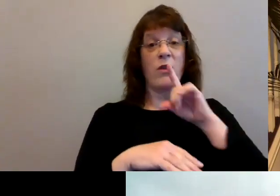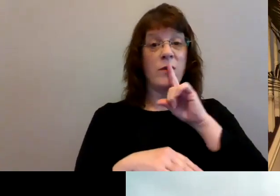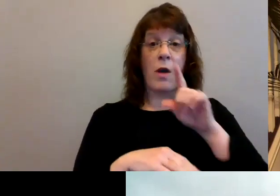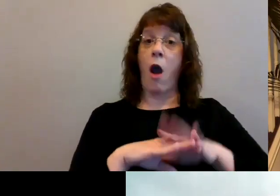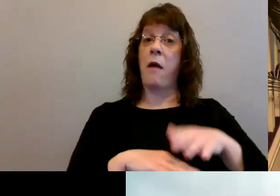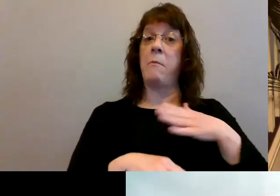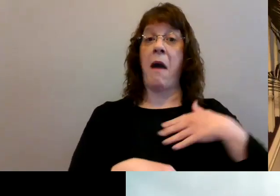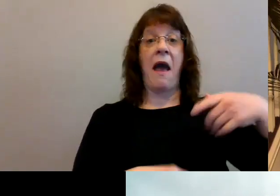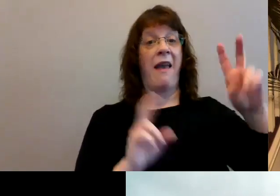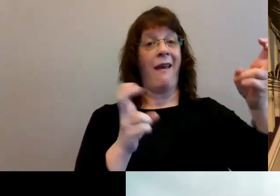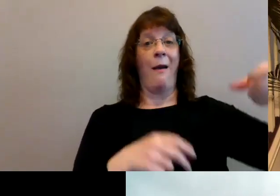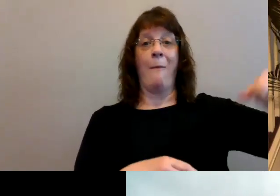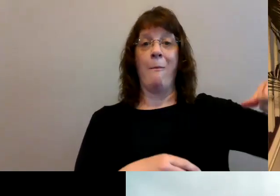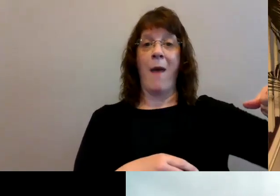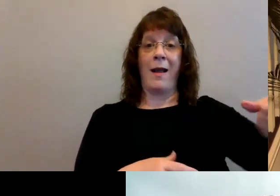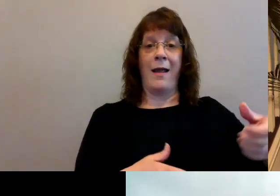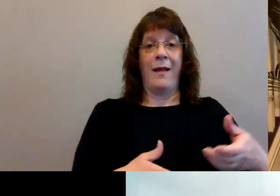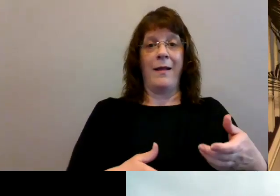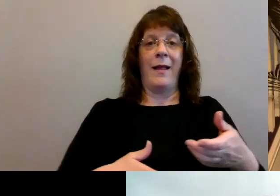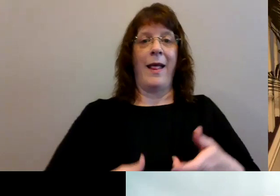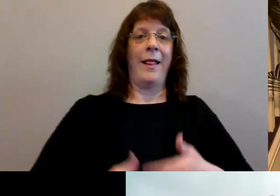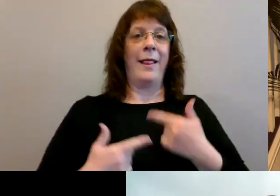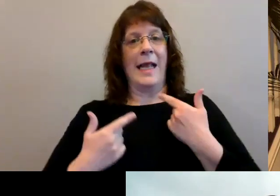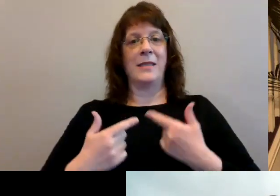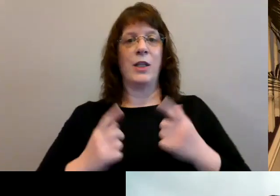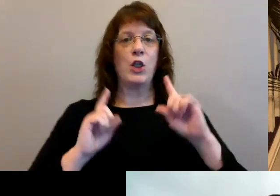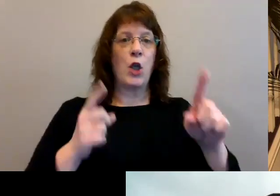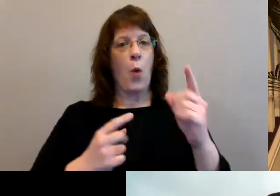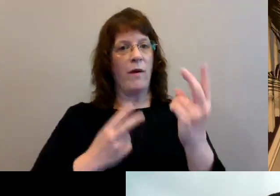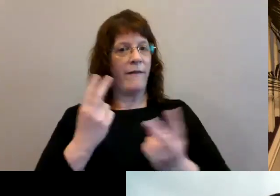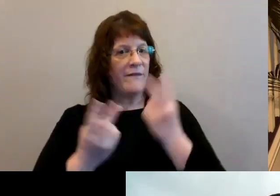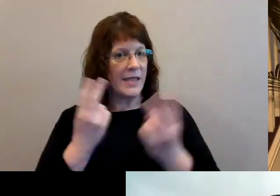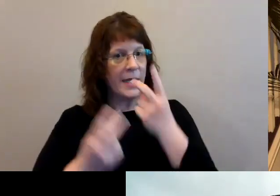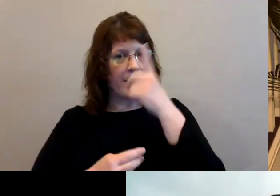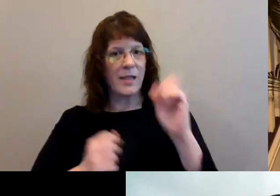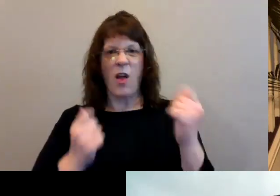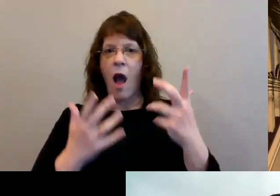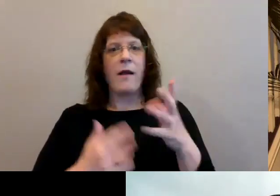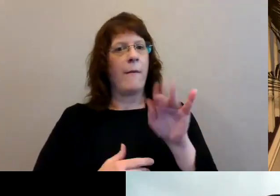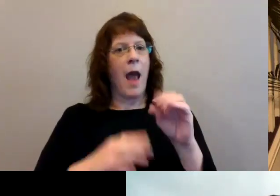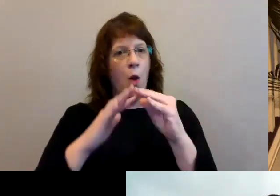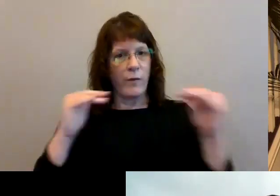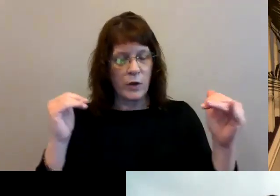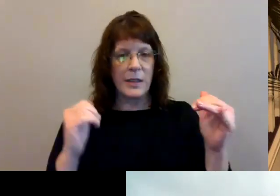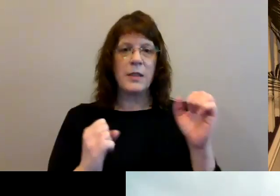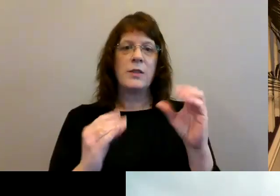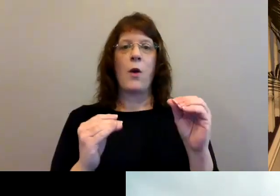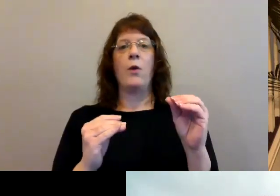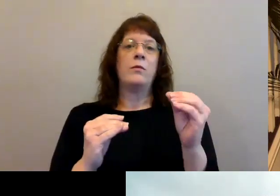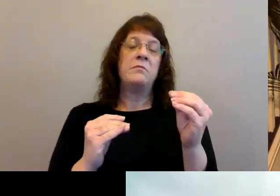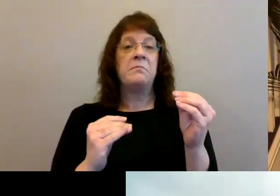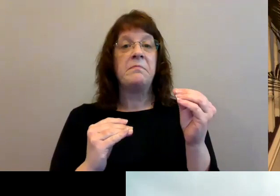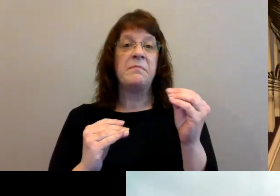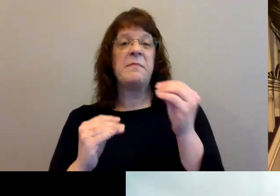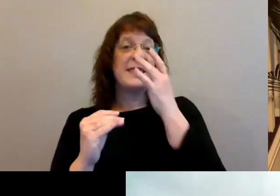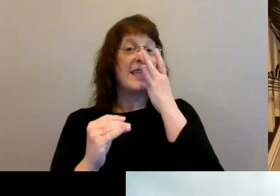list to go and visit because there's a lot of diversity and it's especially different or weird, if you want, just call it